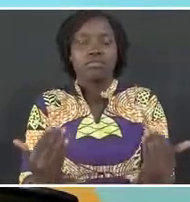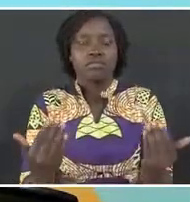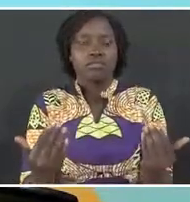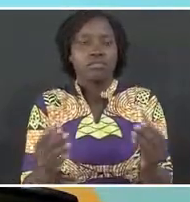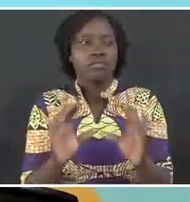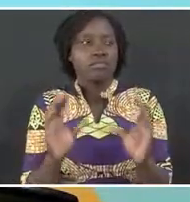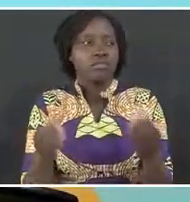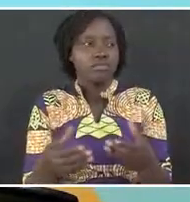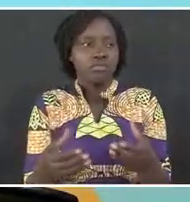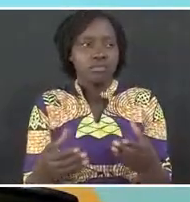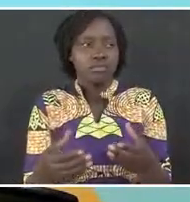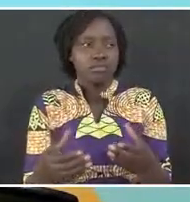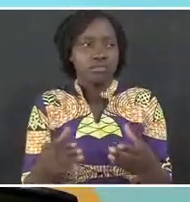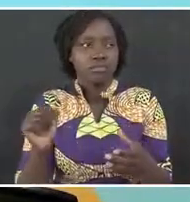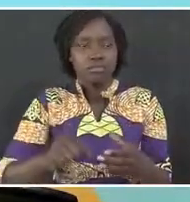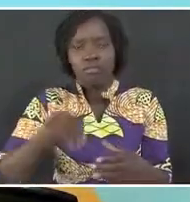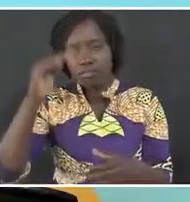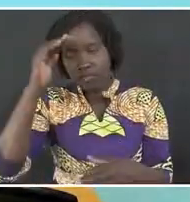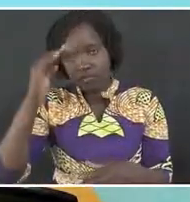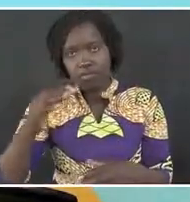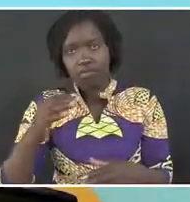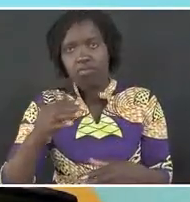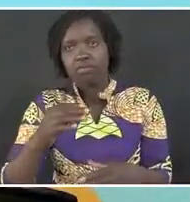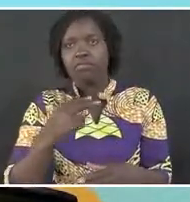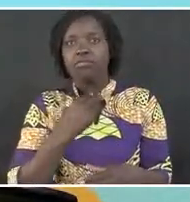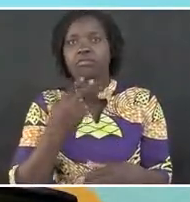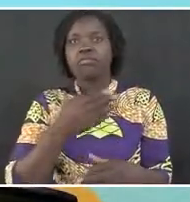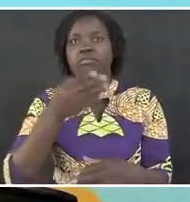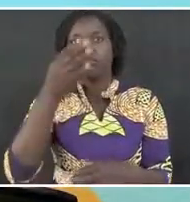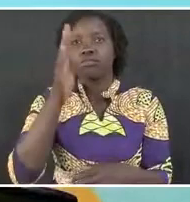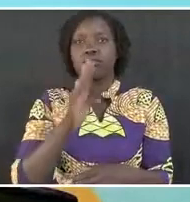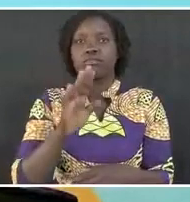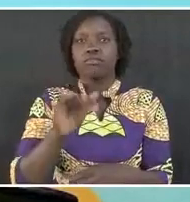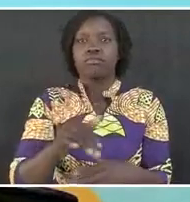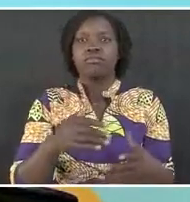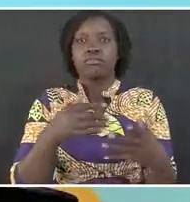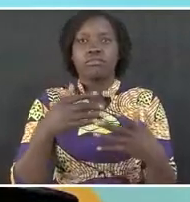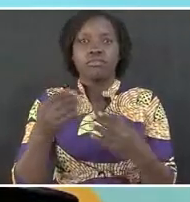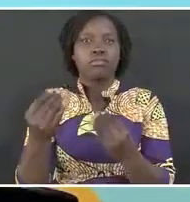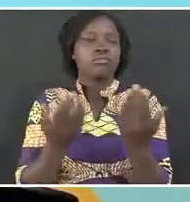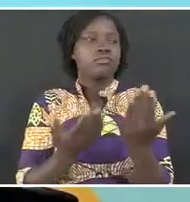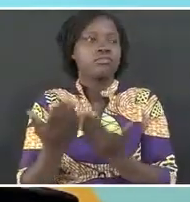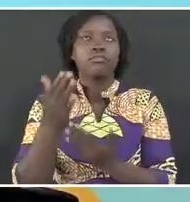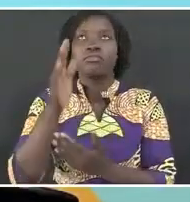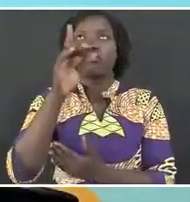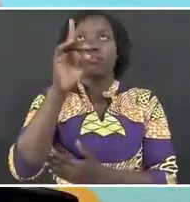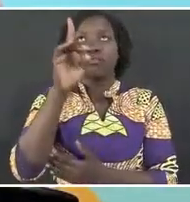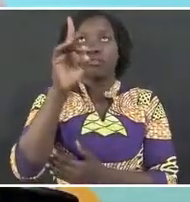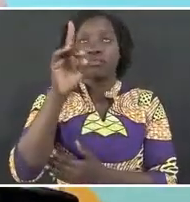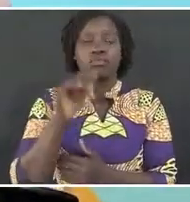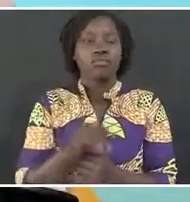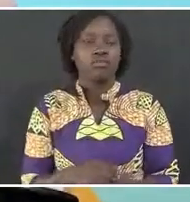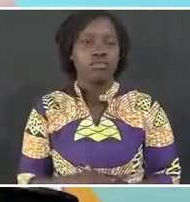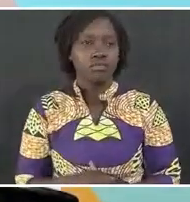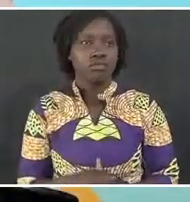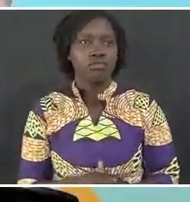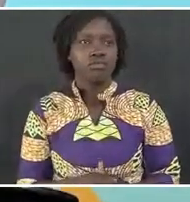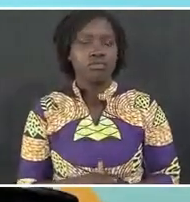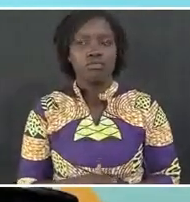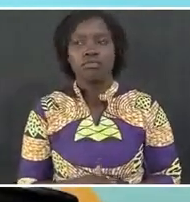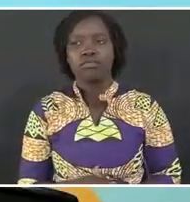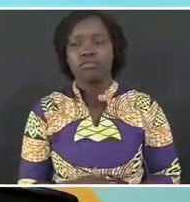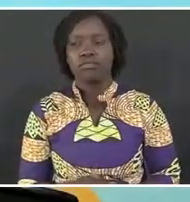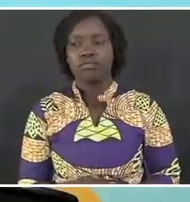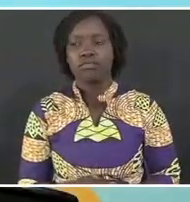our communities. Yes, sir, to the voice of God, that we are going to serve him. I want us